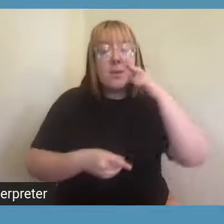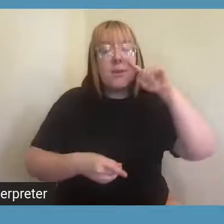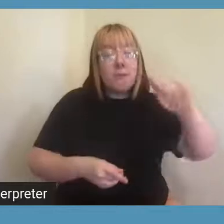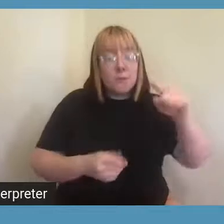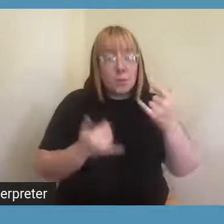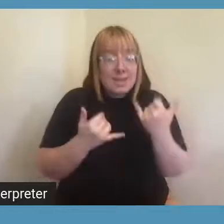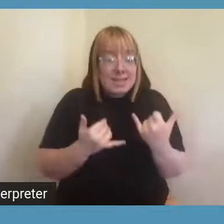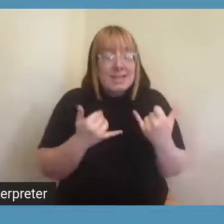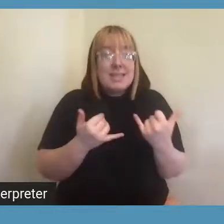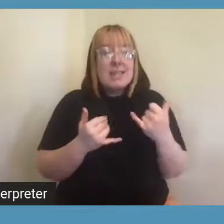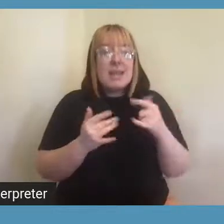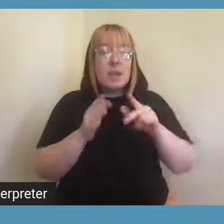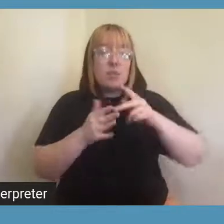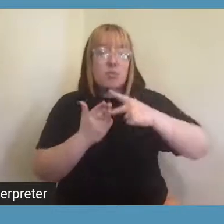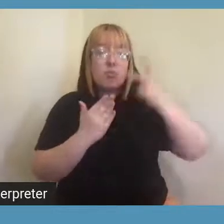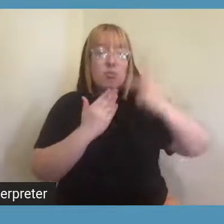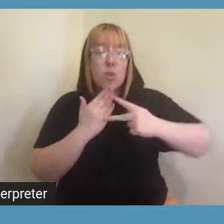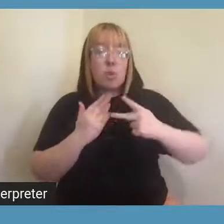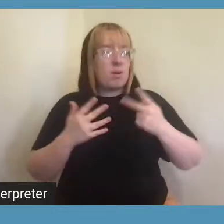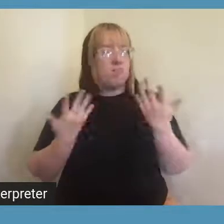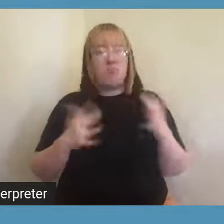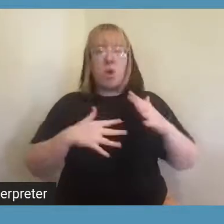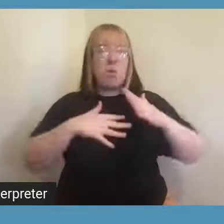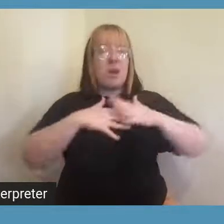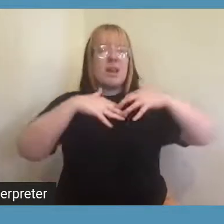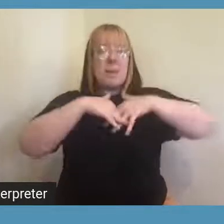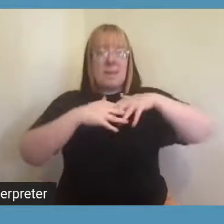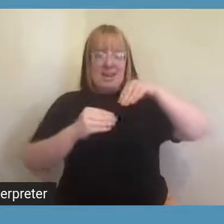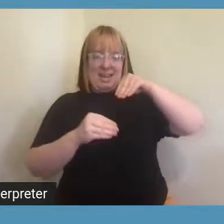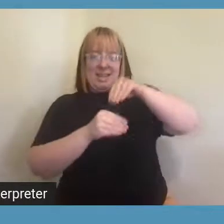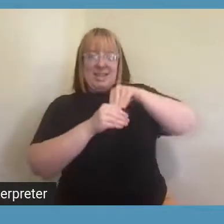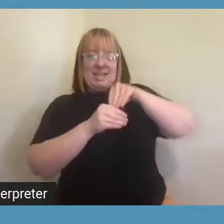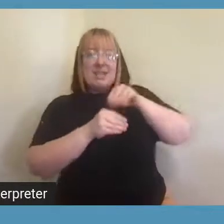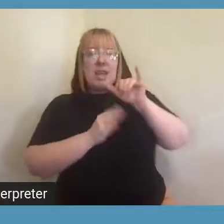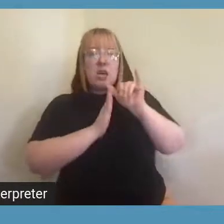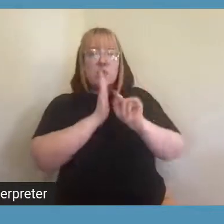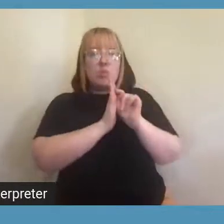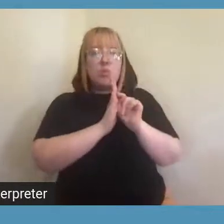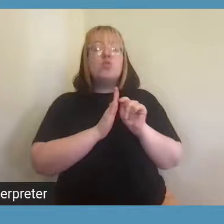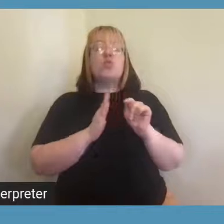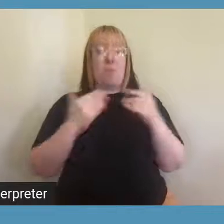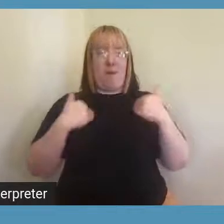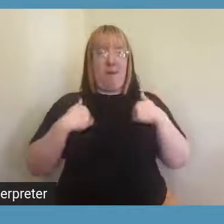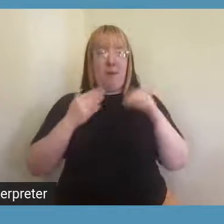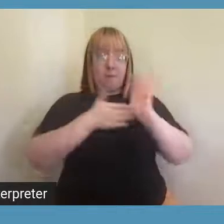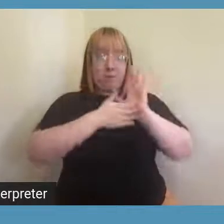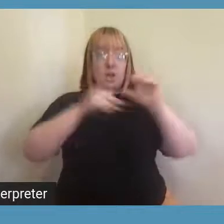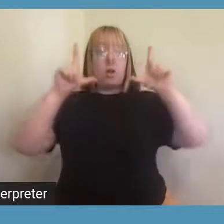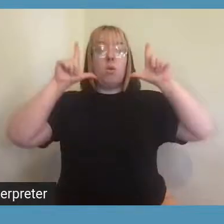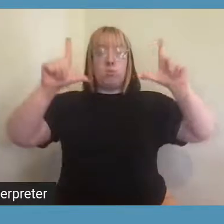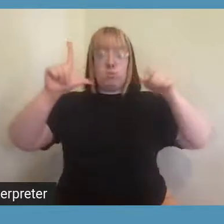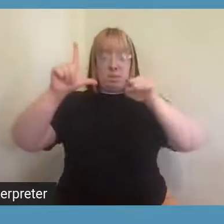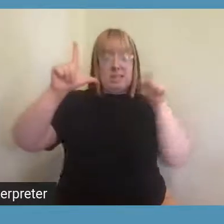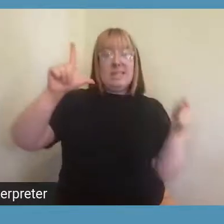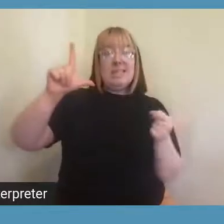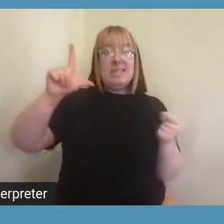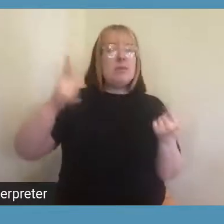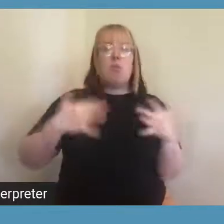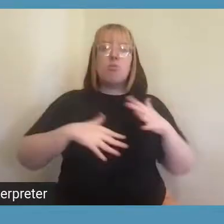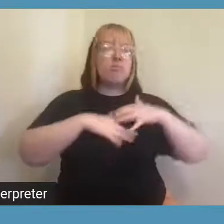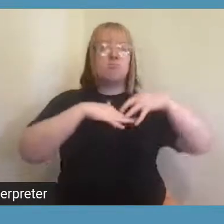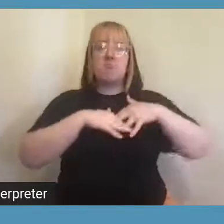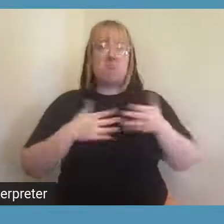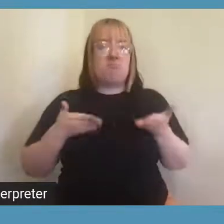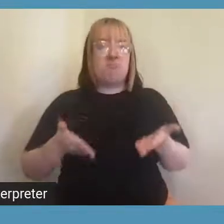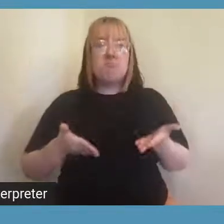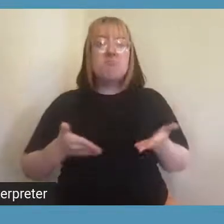embedded in a box just below the YouTube player on our website with controls to adjust your experience. Our